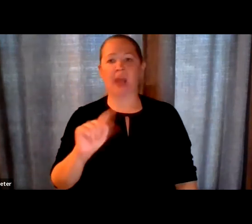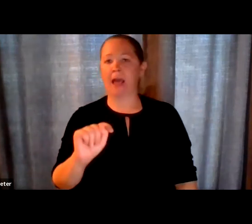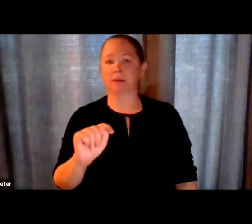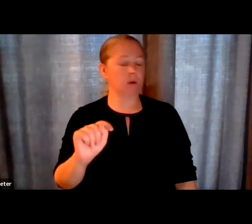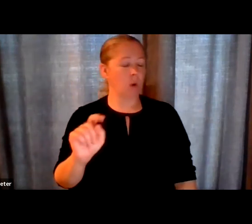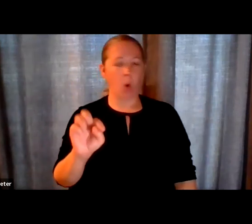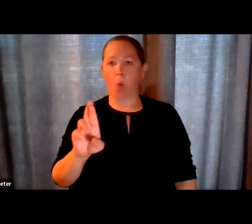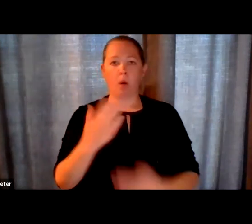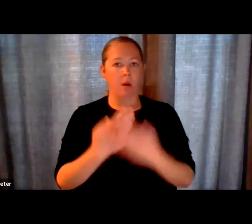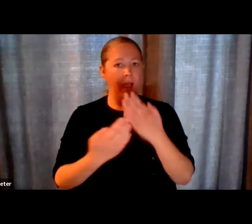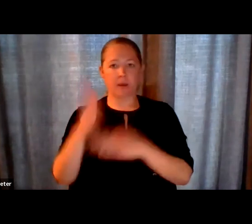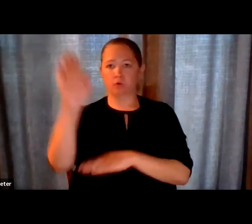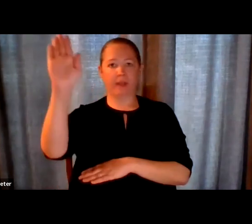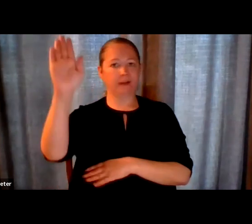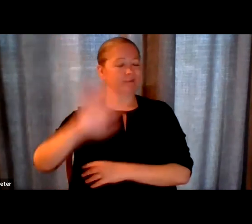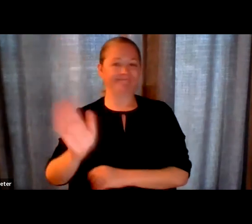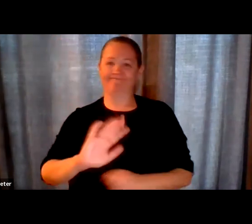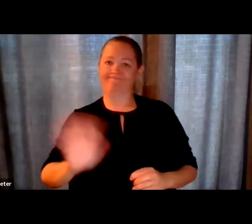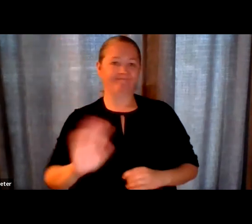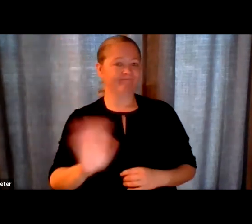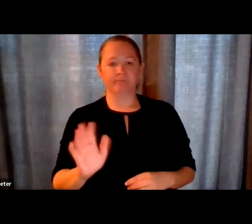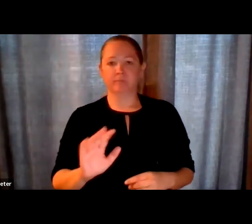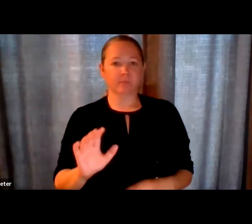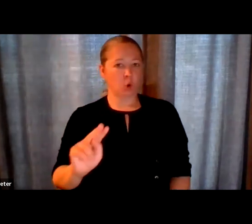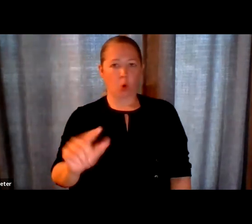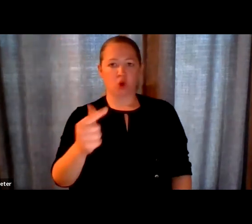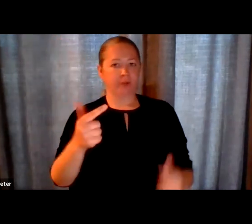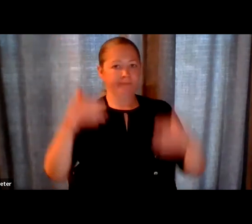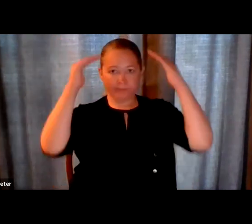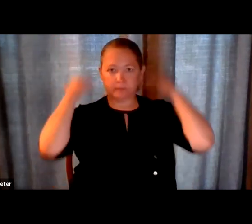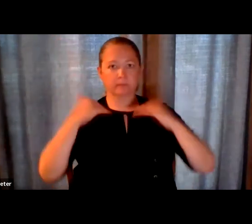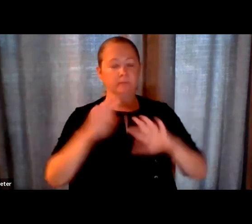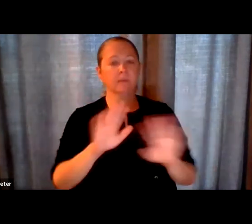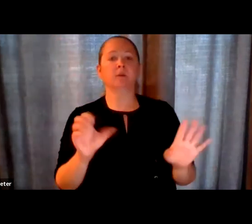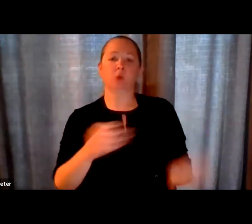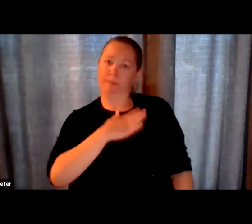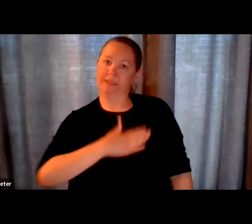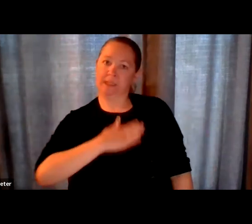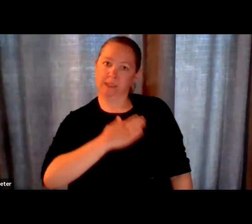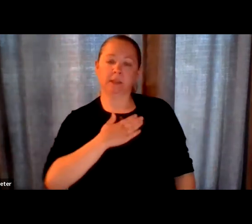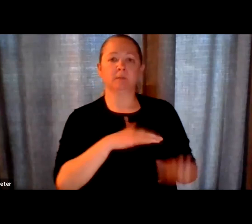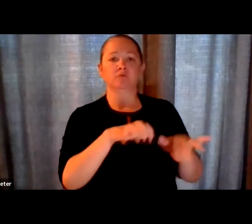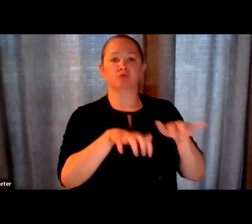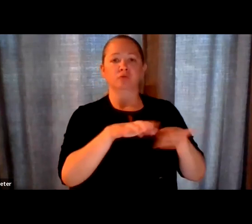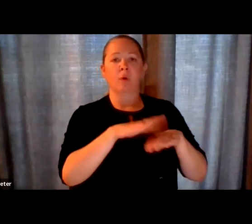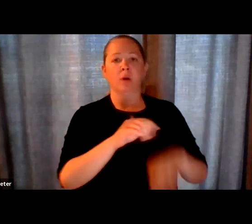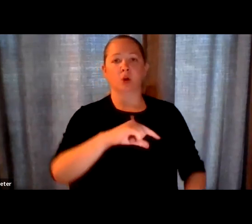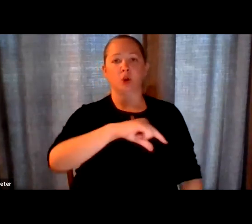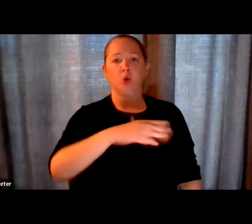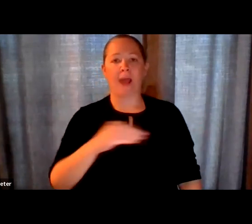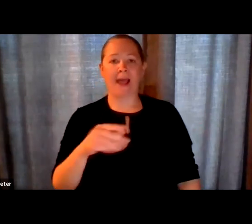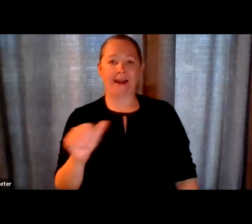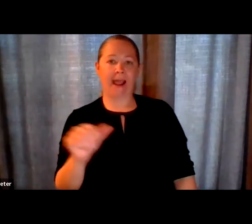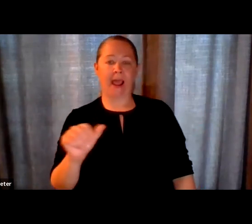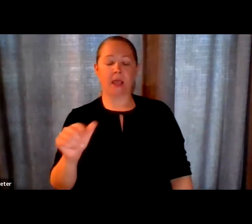please feel free to put your questions in there at any point during the briefing. We will get to as many questions